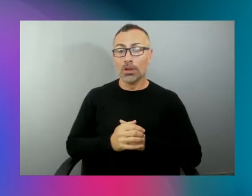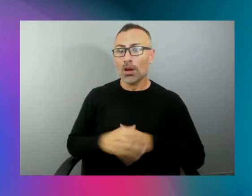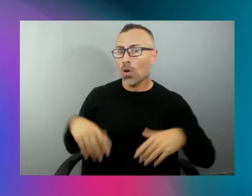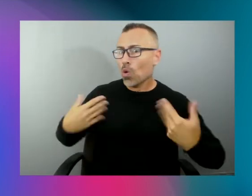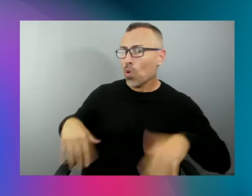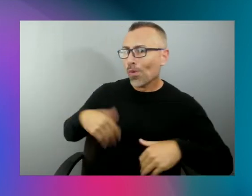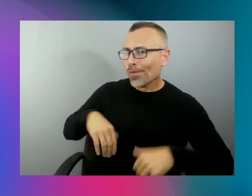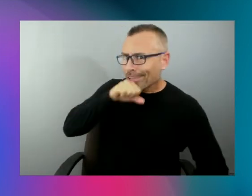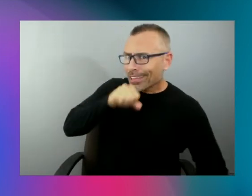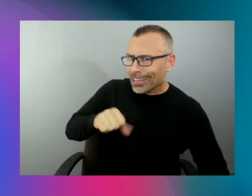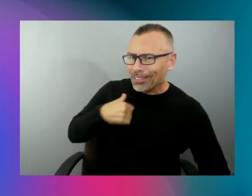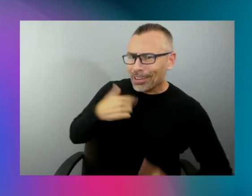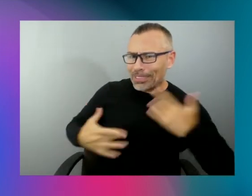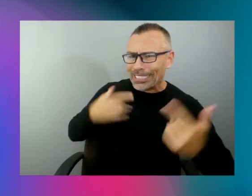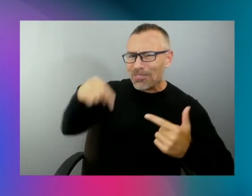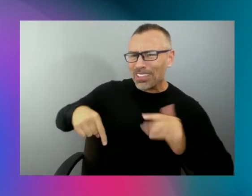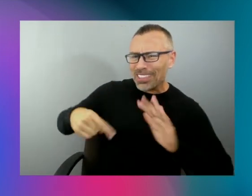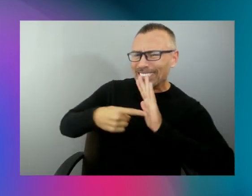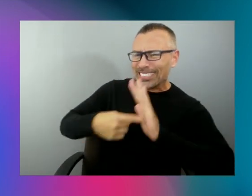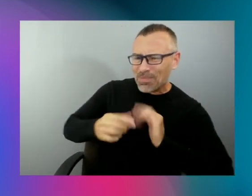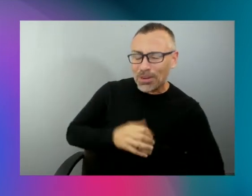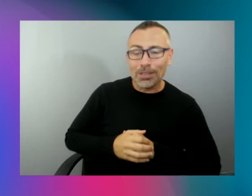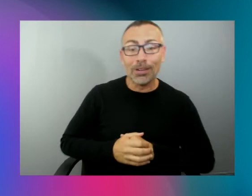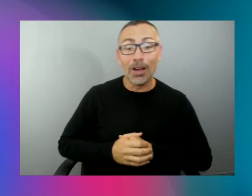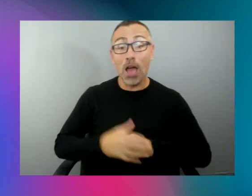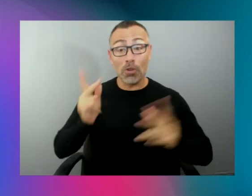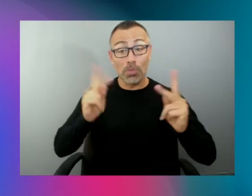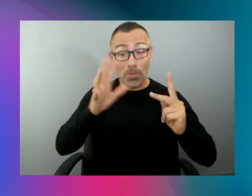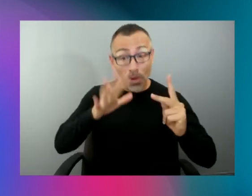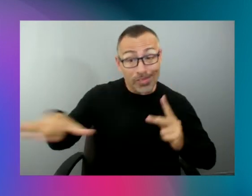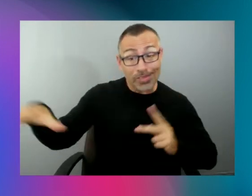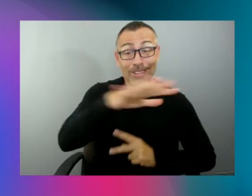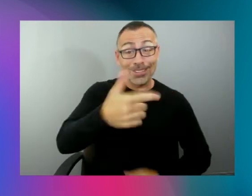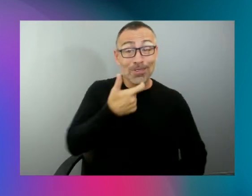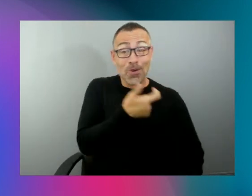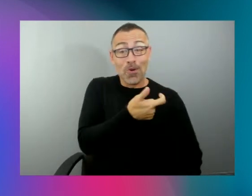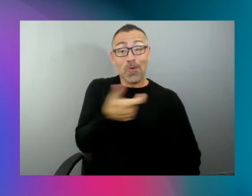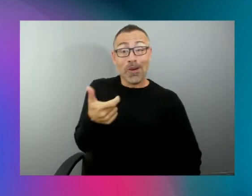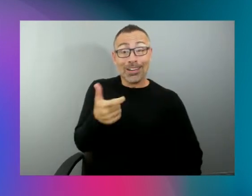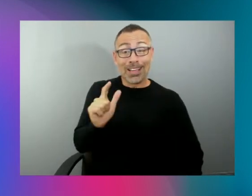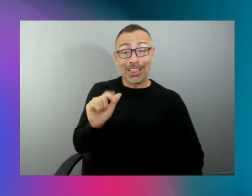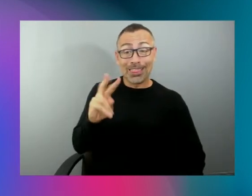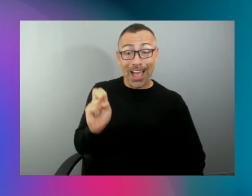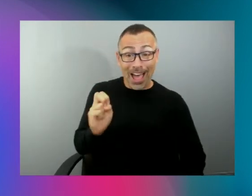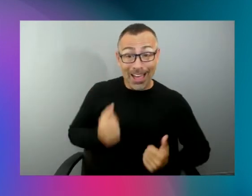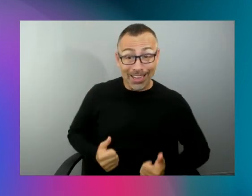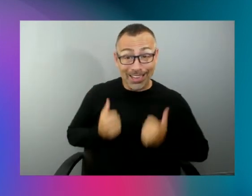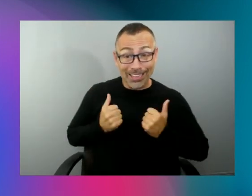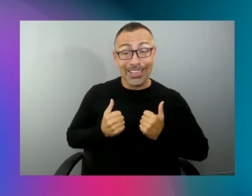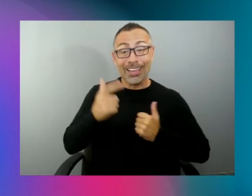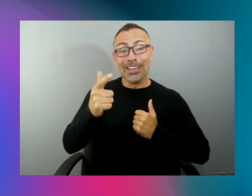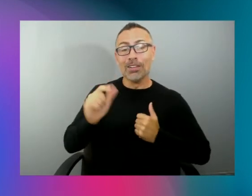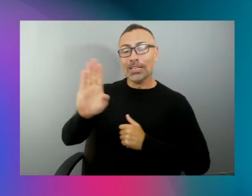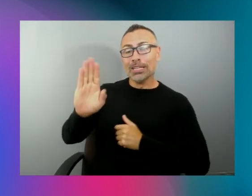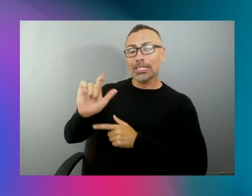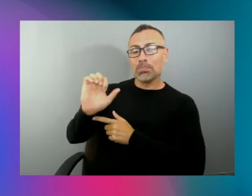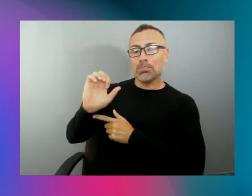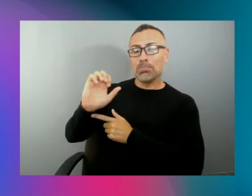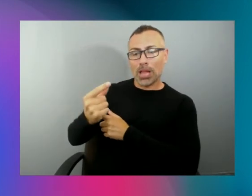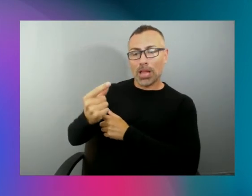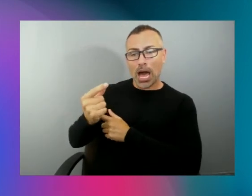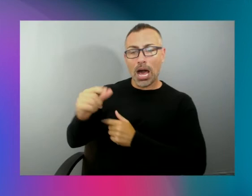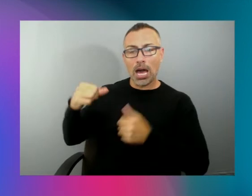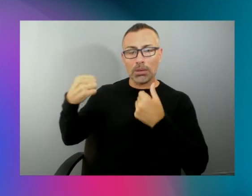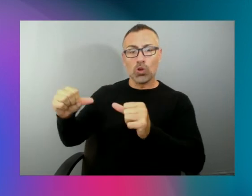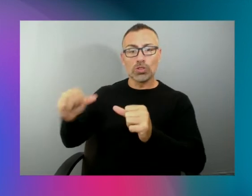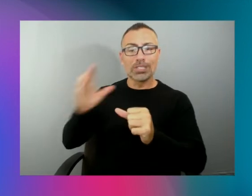then for folks watching live, the blog post that he posted, I bet you if it's not already in the chat, it will be in the chat here shortly.